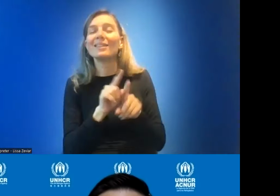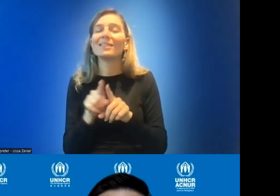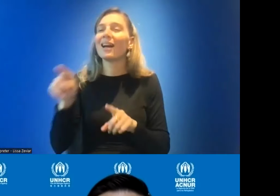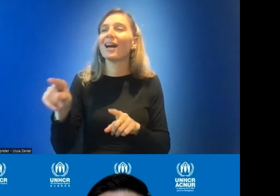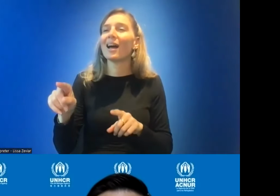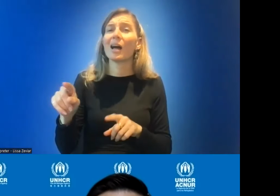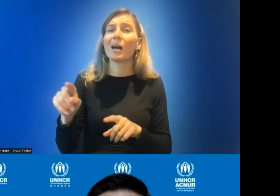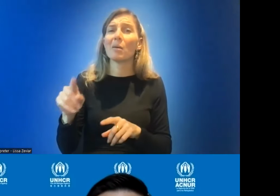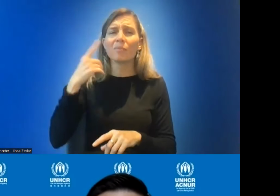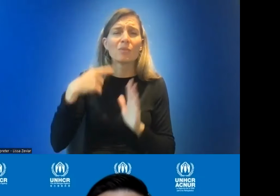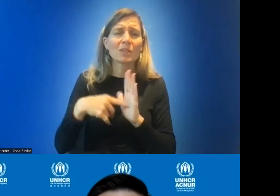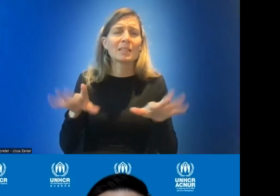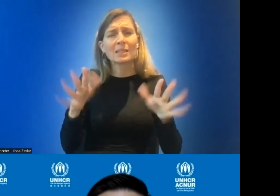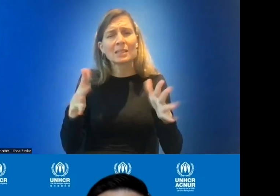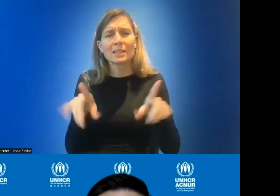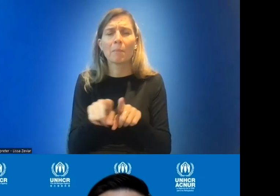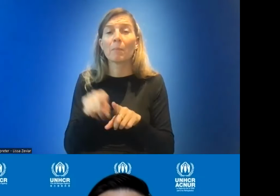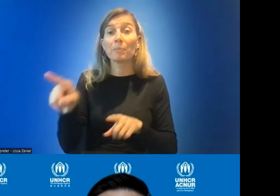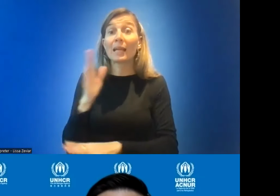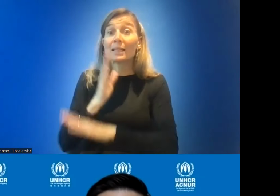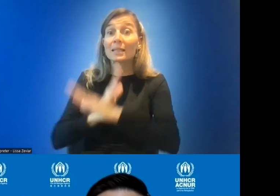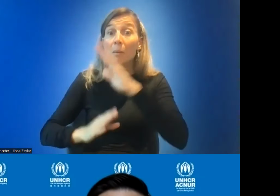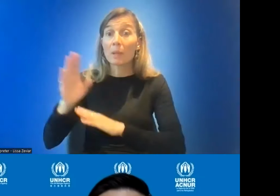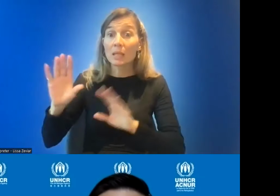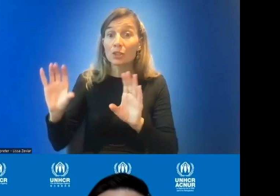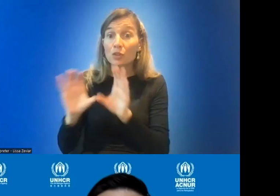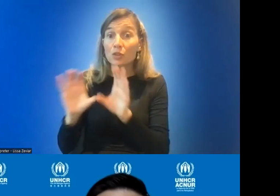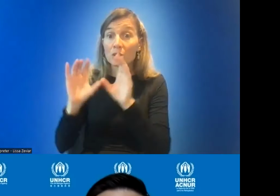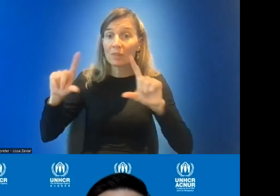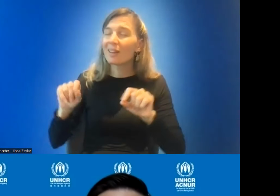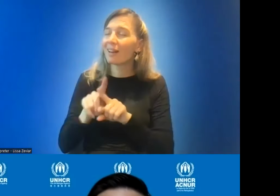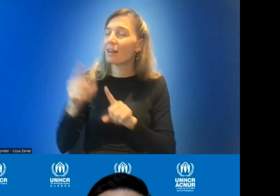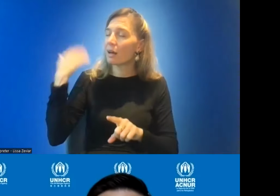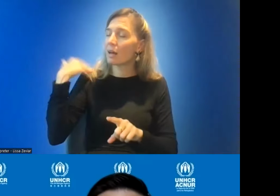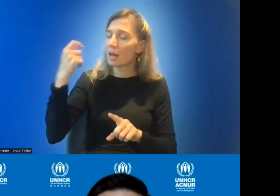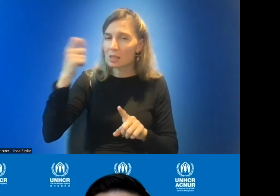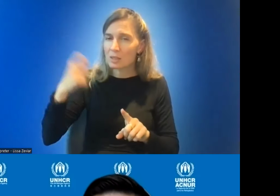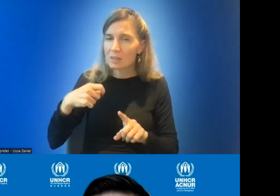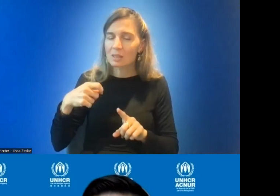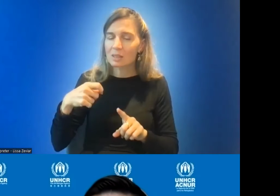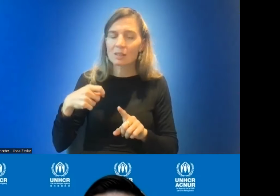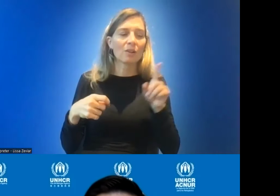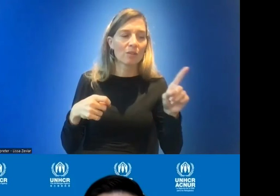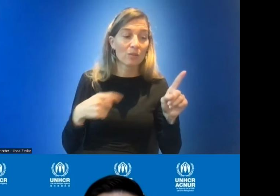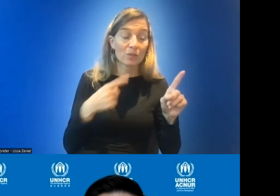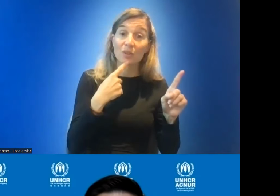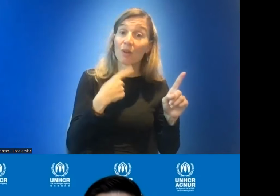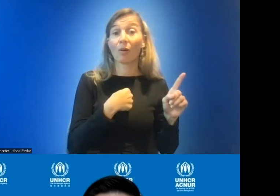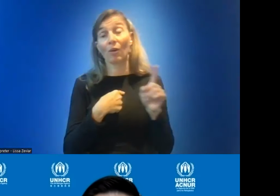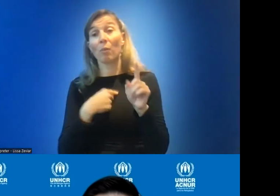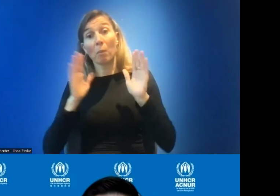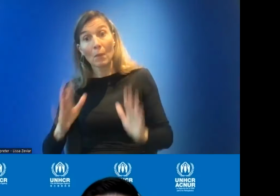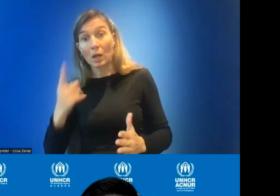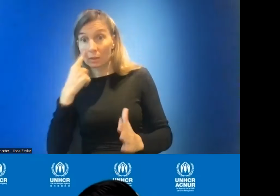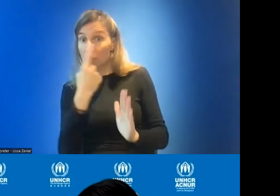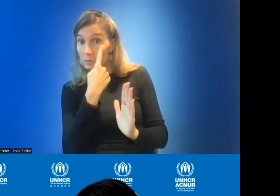there anything you would like to highlight, and maybe starting now with Ignacio to give the floor then to Peter? Thank